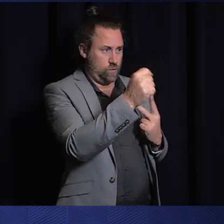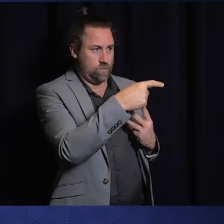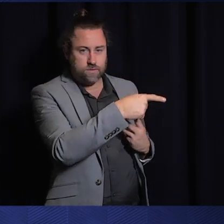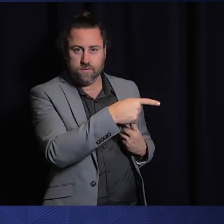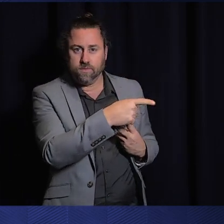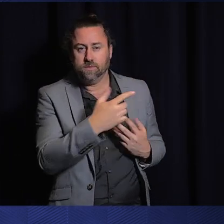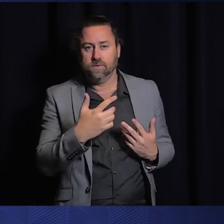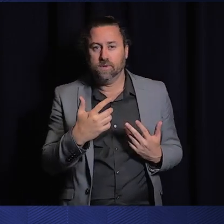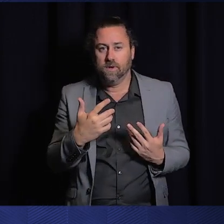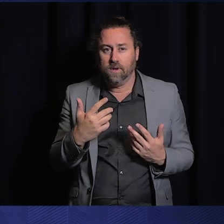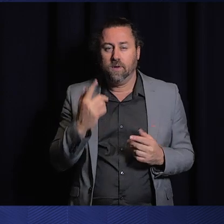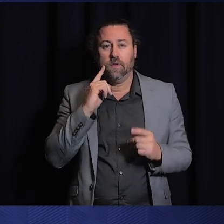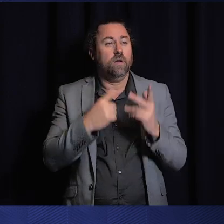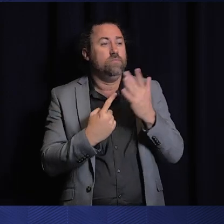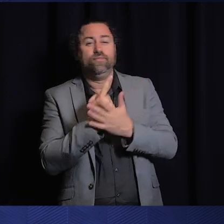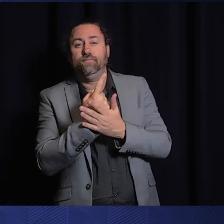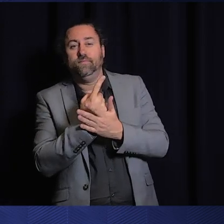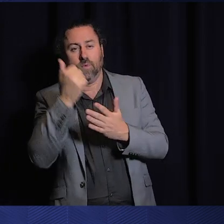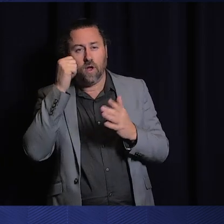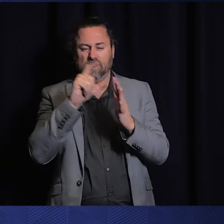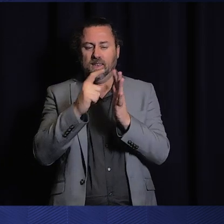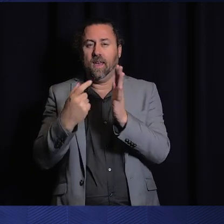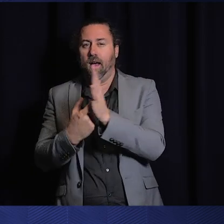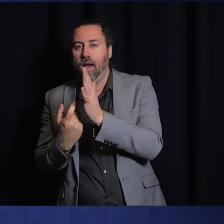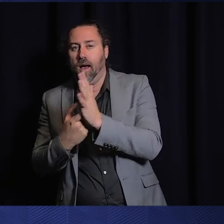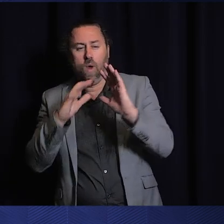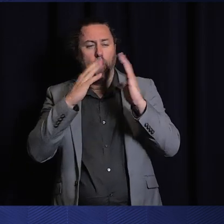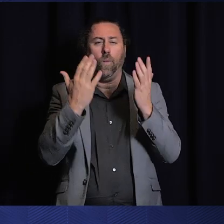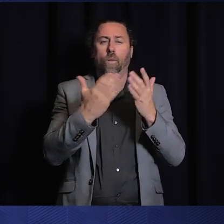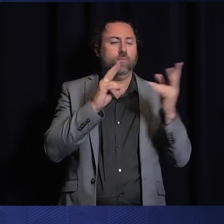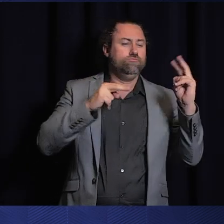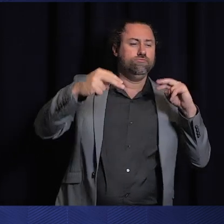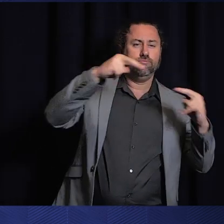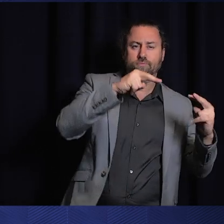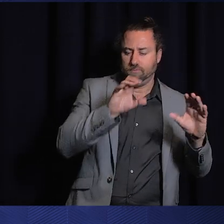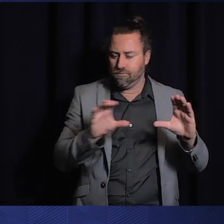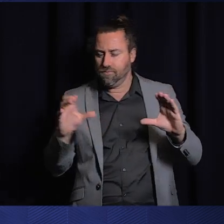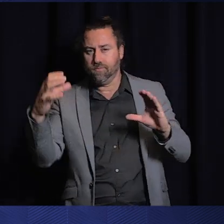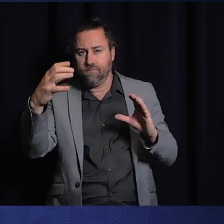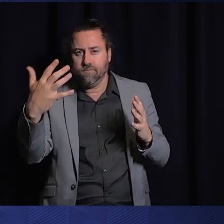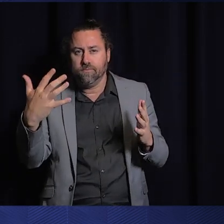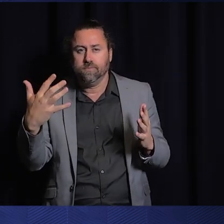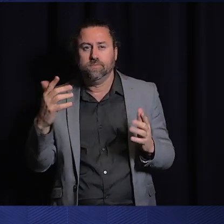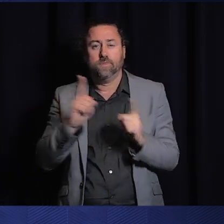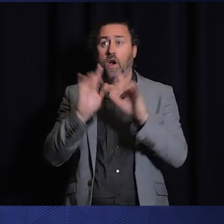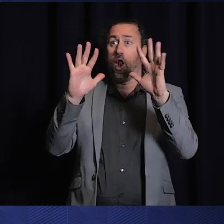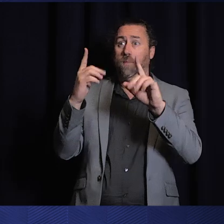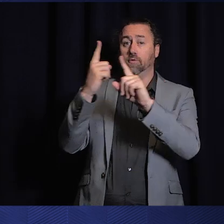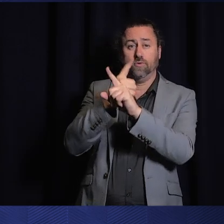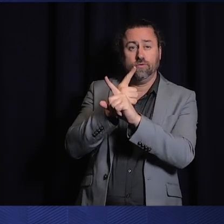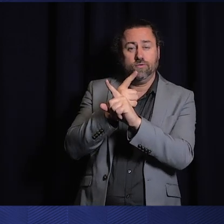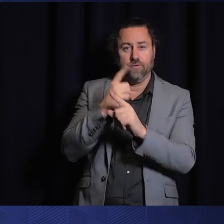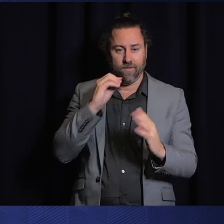and subnational disaster risk reduction, climate change adaptation, and sustainable development, law, policy, and